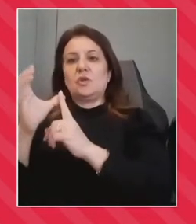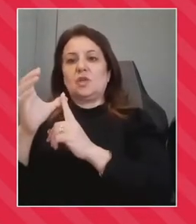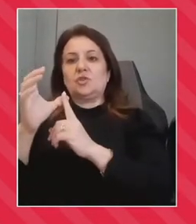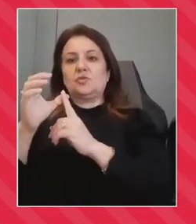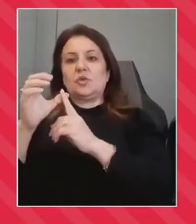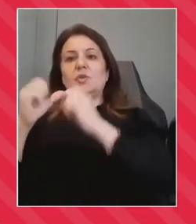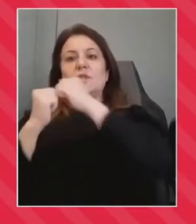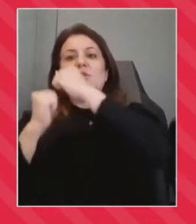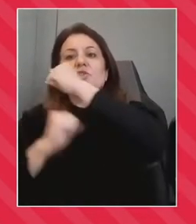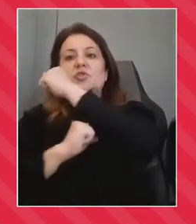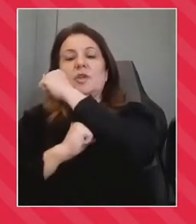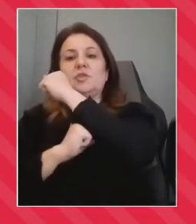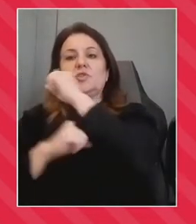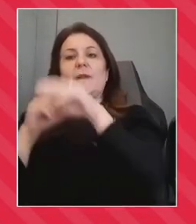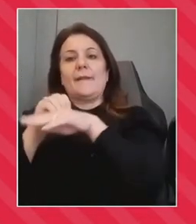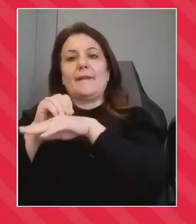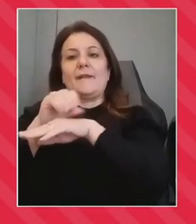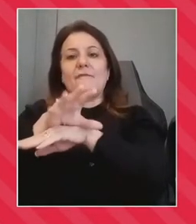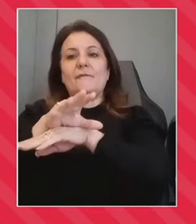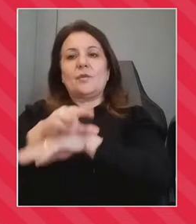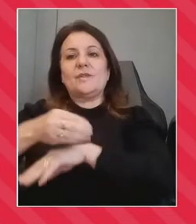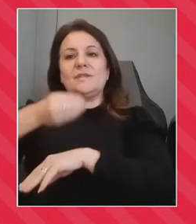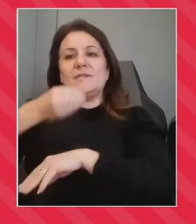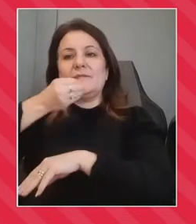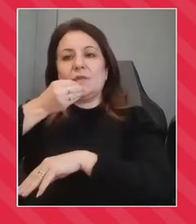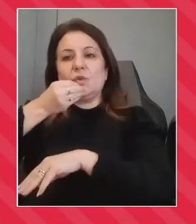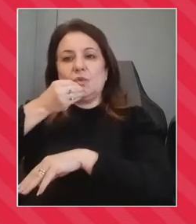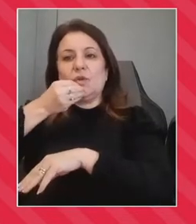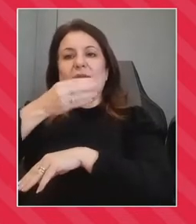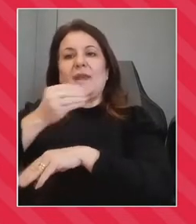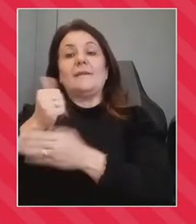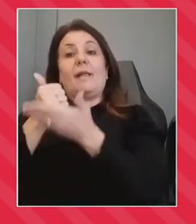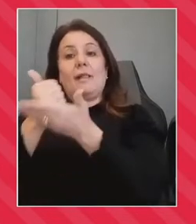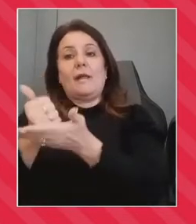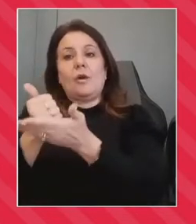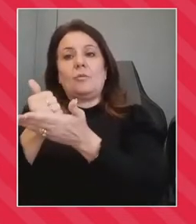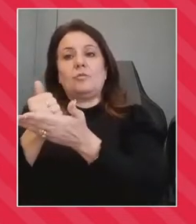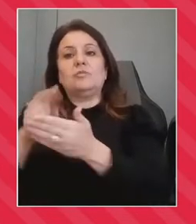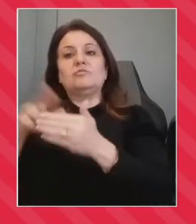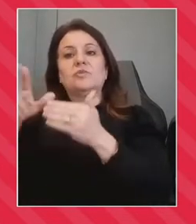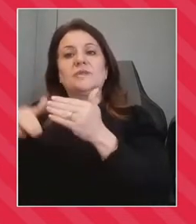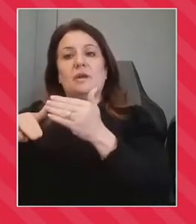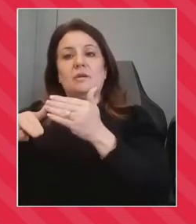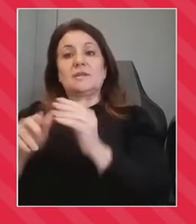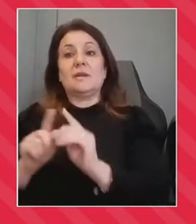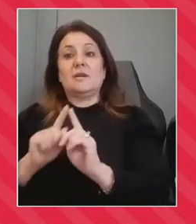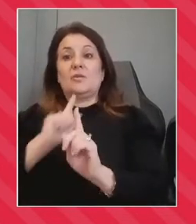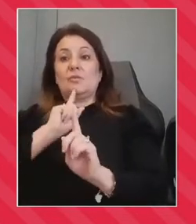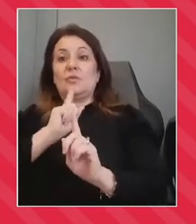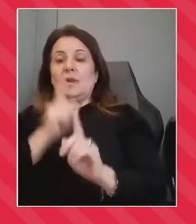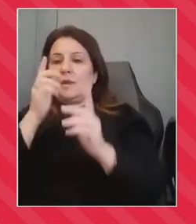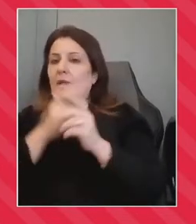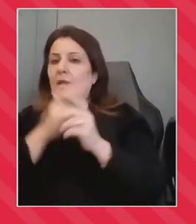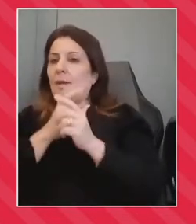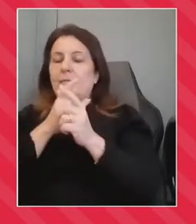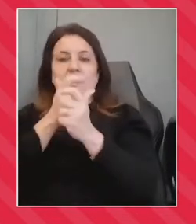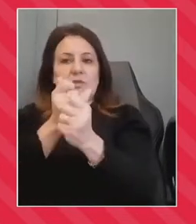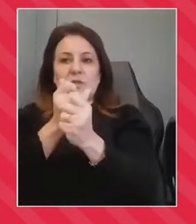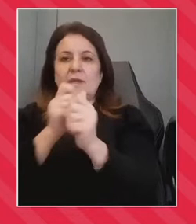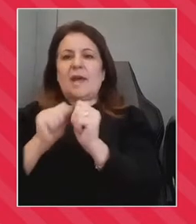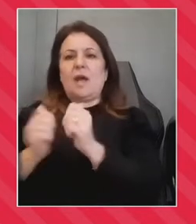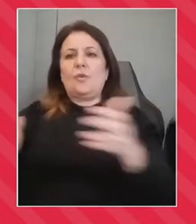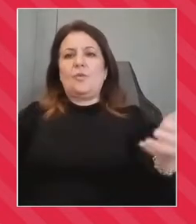influence dietary behaviors and health outcomes. But I'm particularly interested in how we partner with communities to look